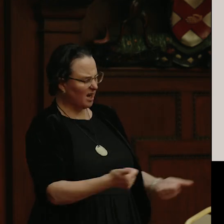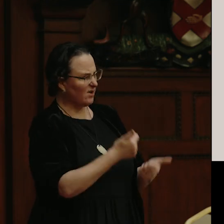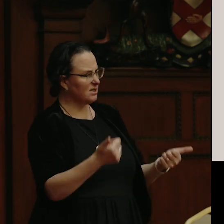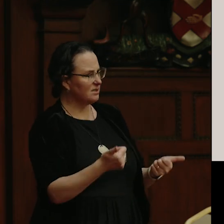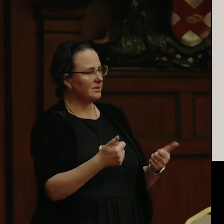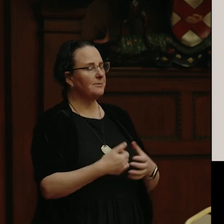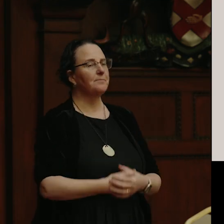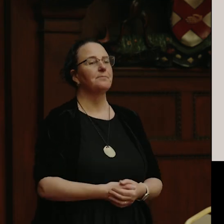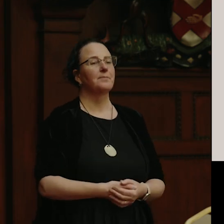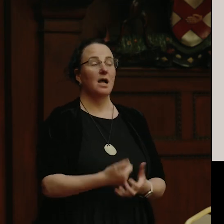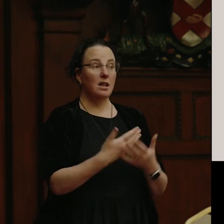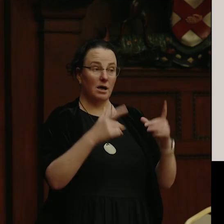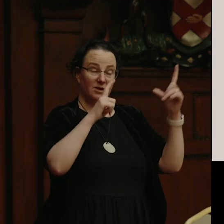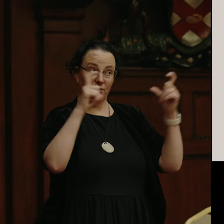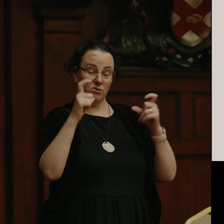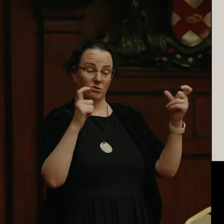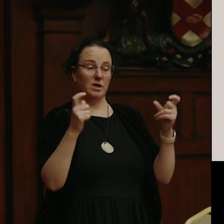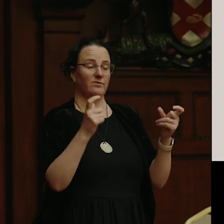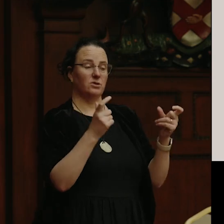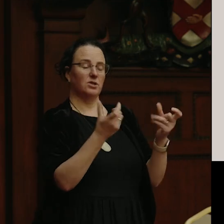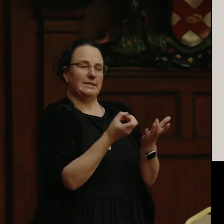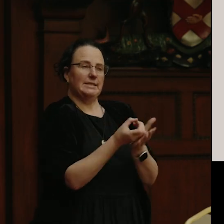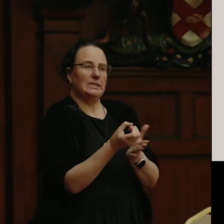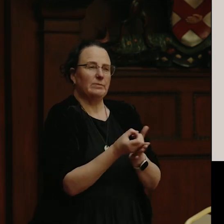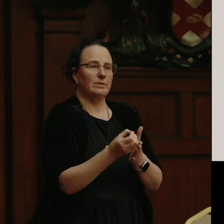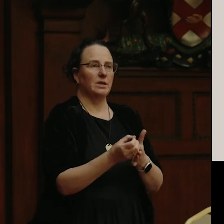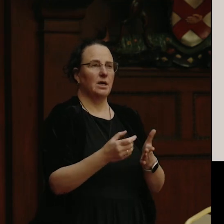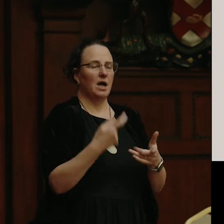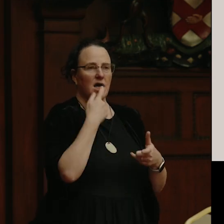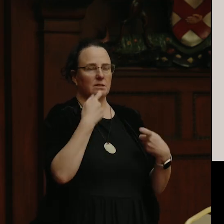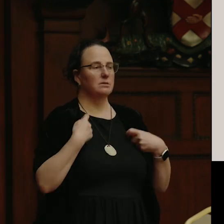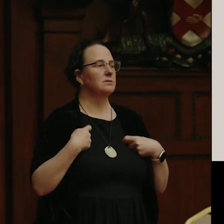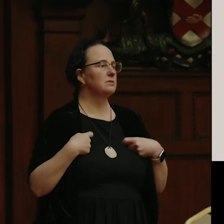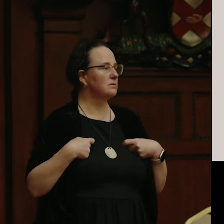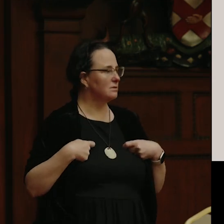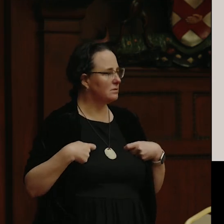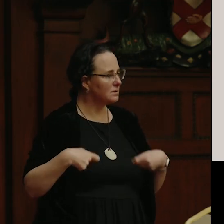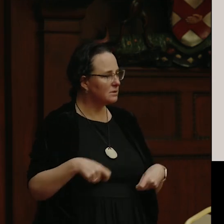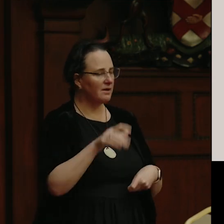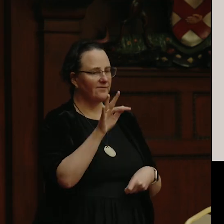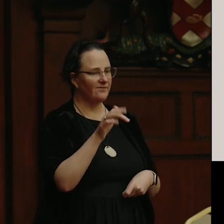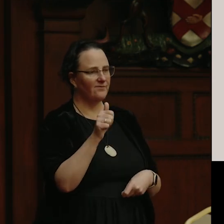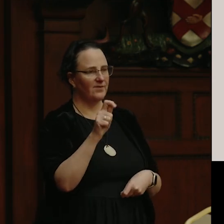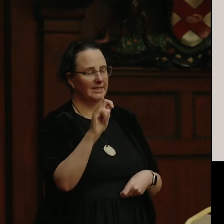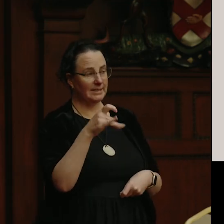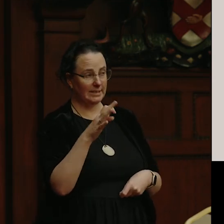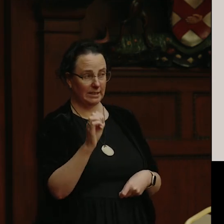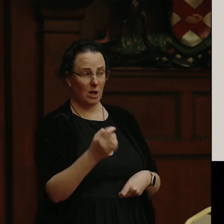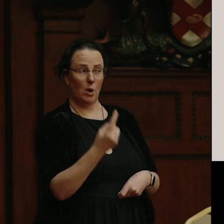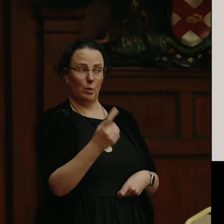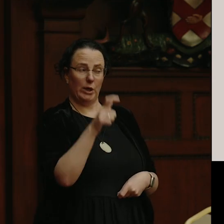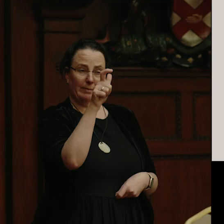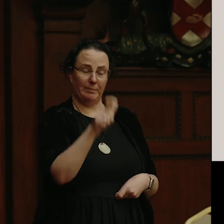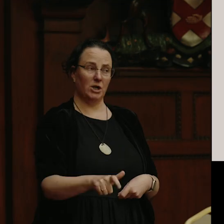There was a lot of pictures where people were trying to communicate what it's like to live with fatigue, which is obviously very difficult to communicate. But this person took